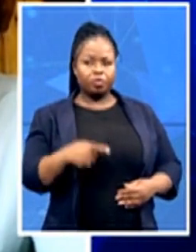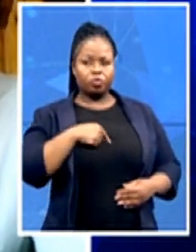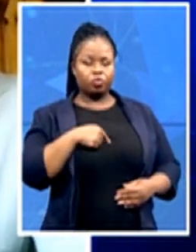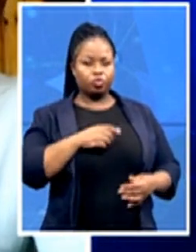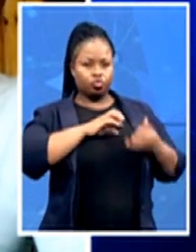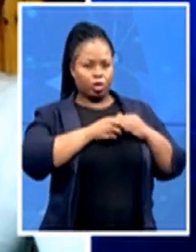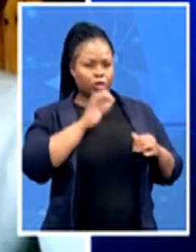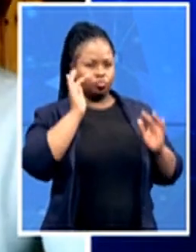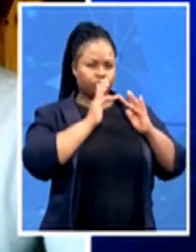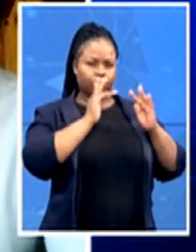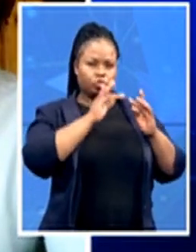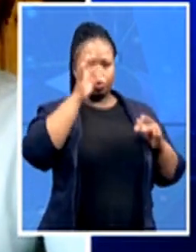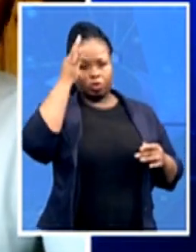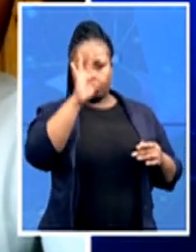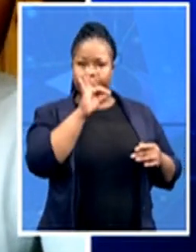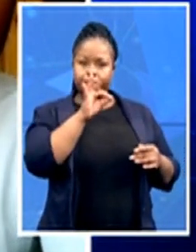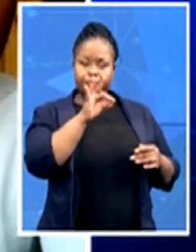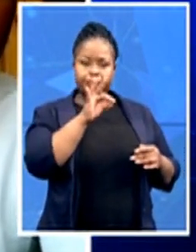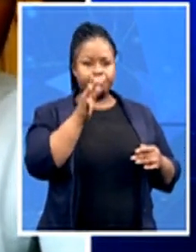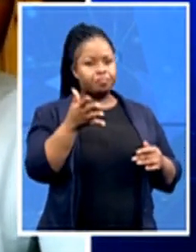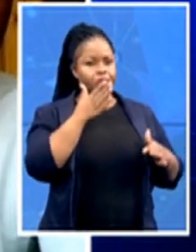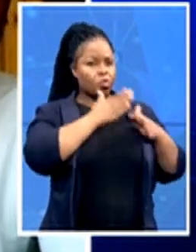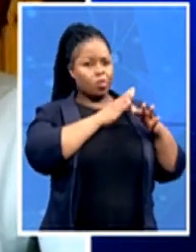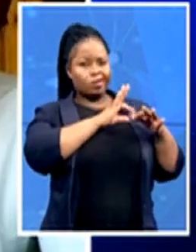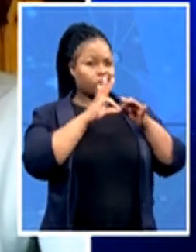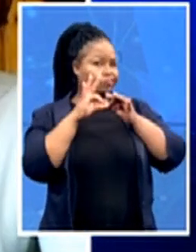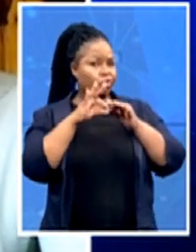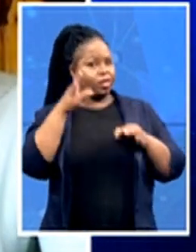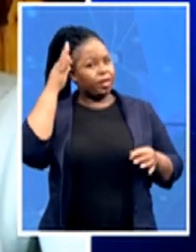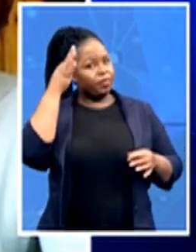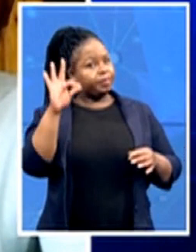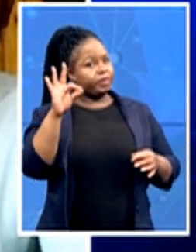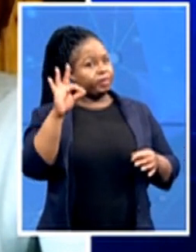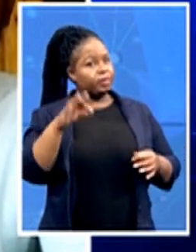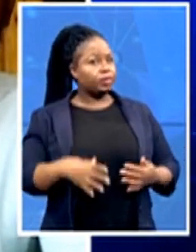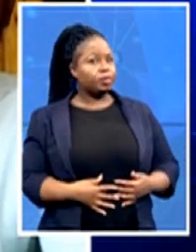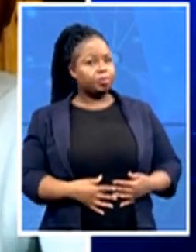are you working well with government, and are you getting any joy?